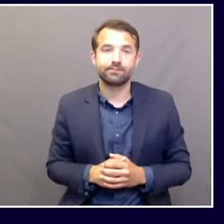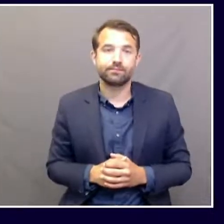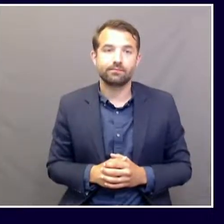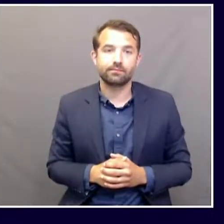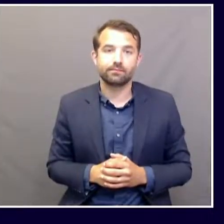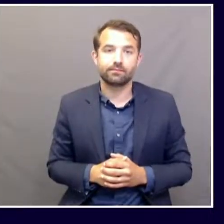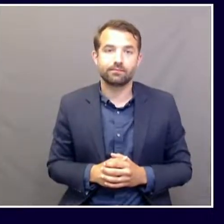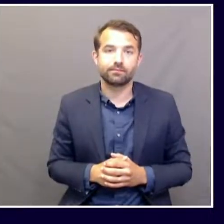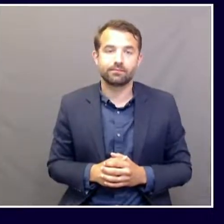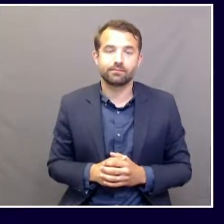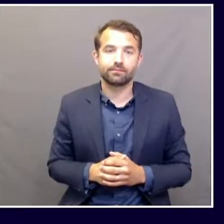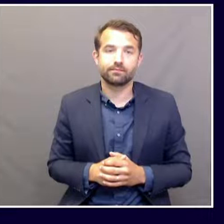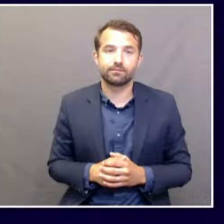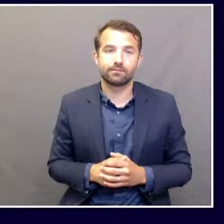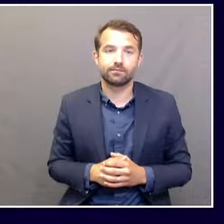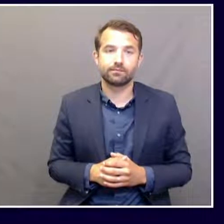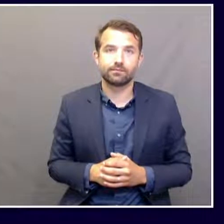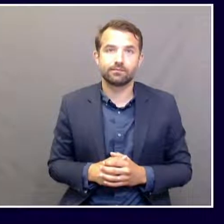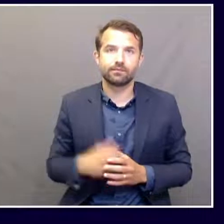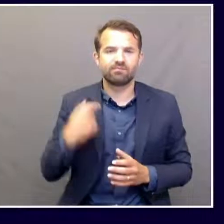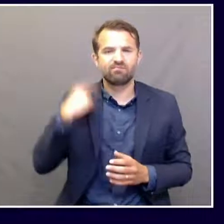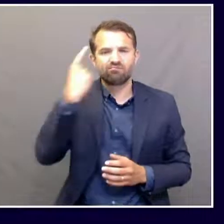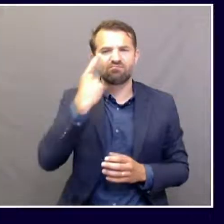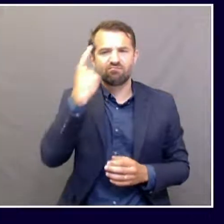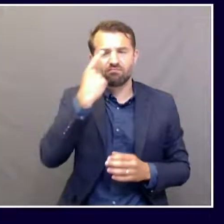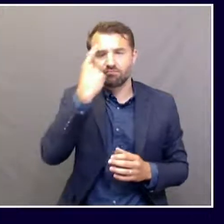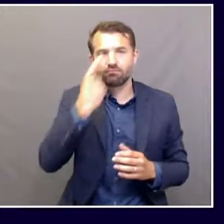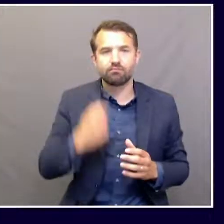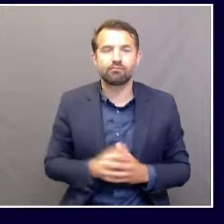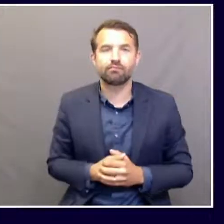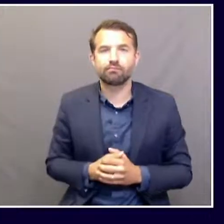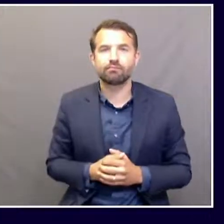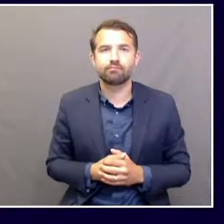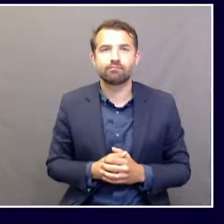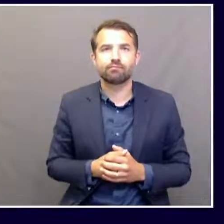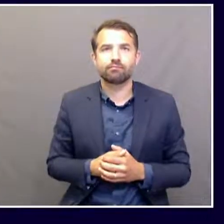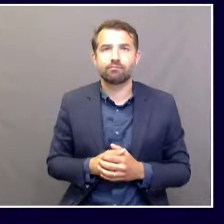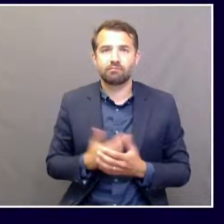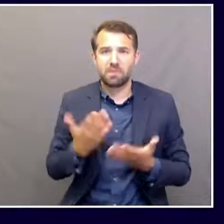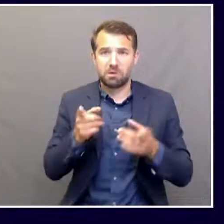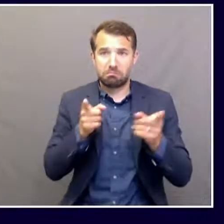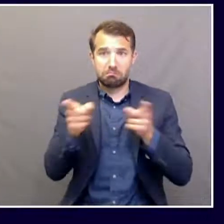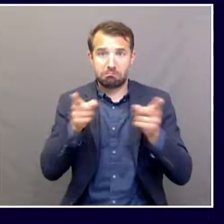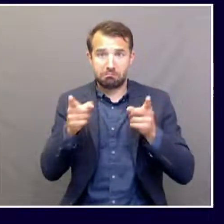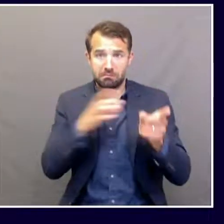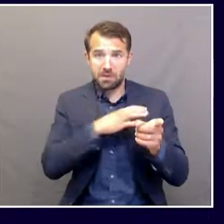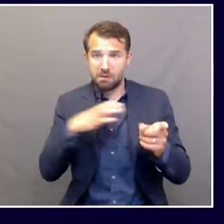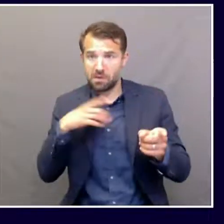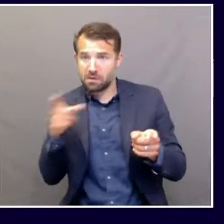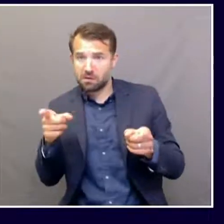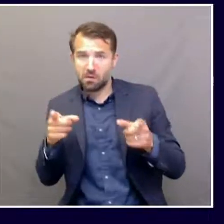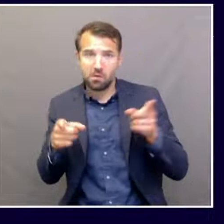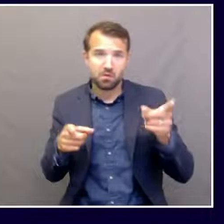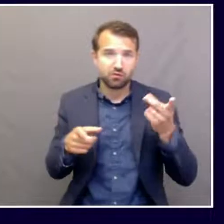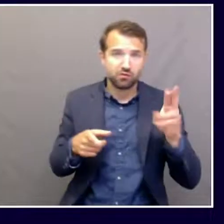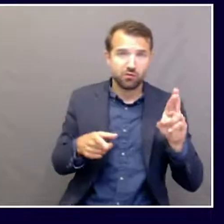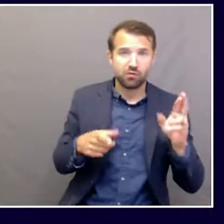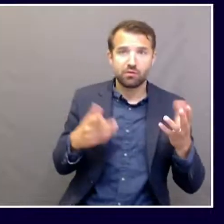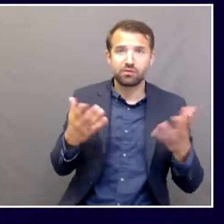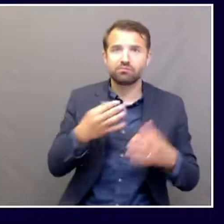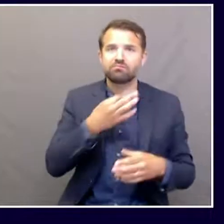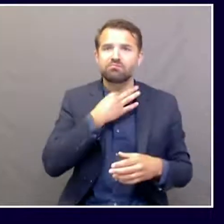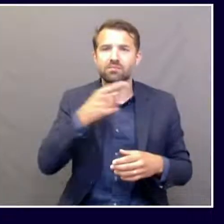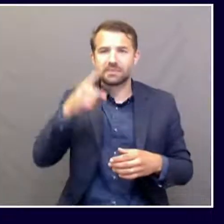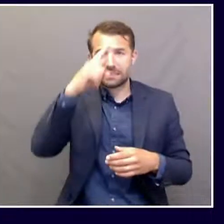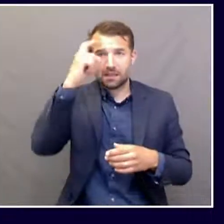Dr. Shaw, I wonder if and this maybe is for Commissioner Lambrou, any updates on the guidance for summer camps